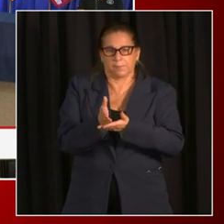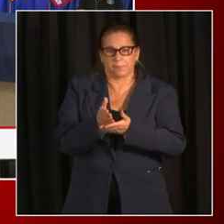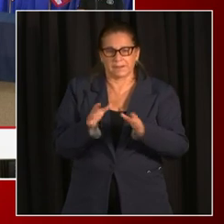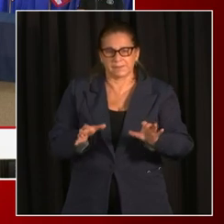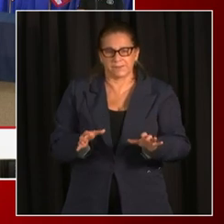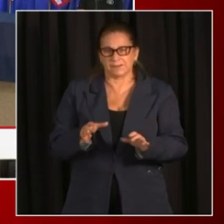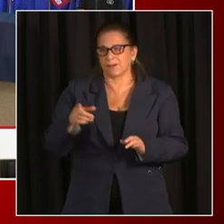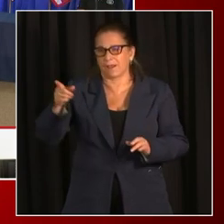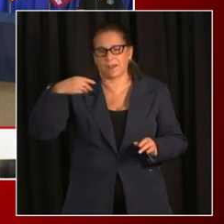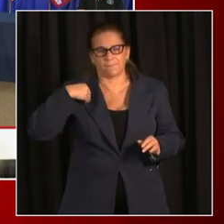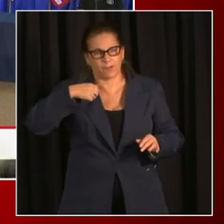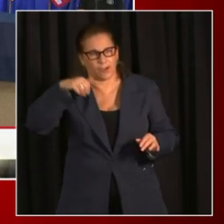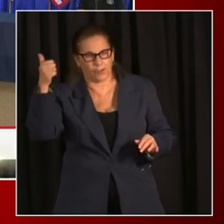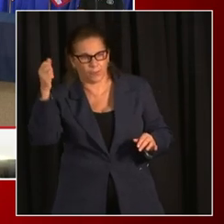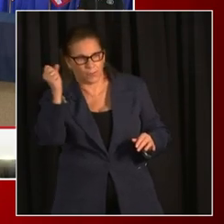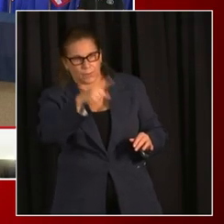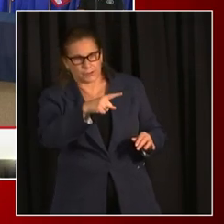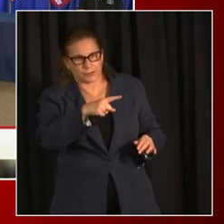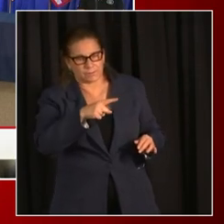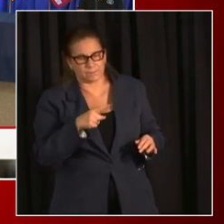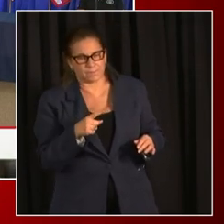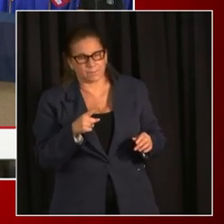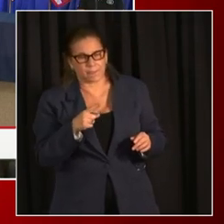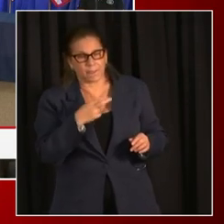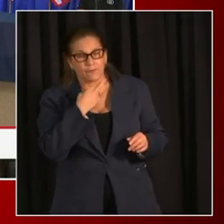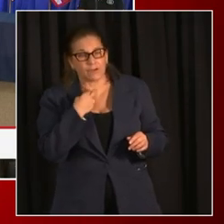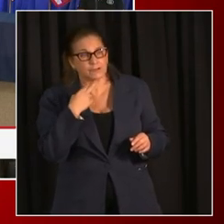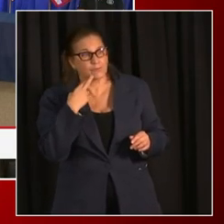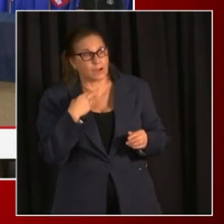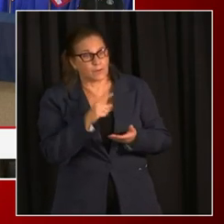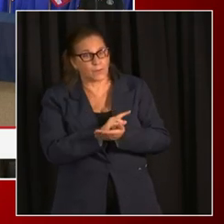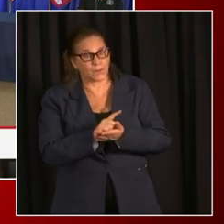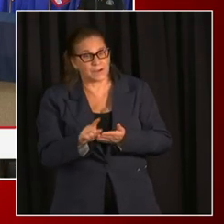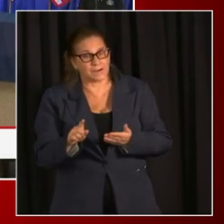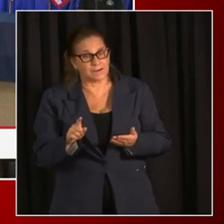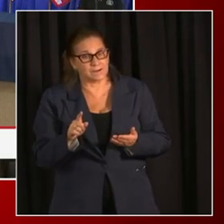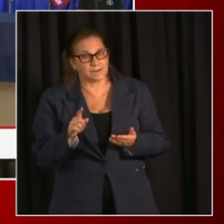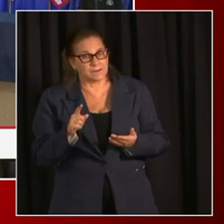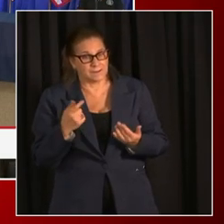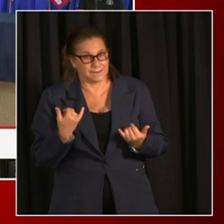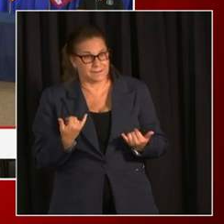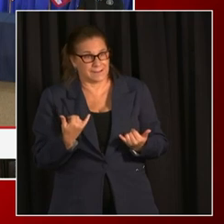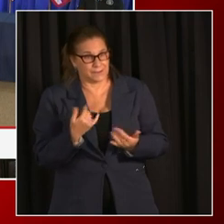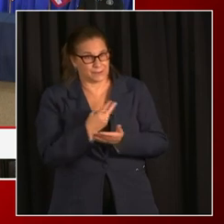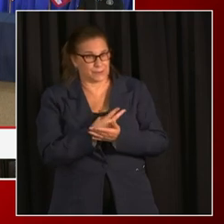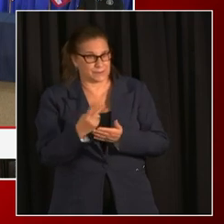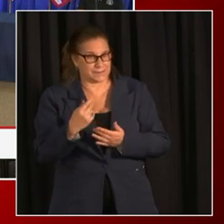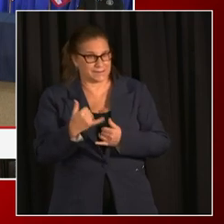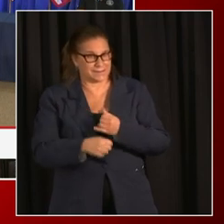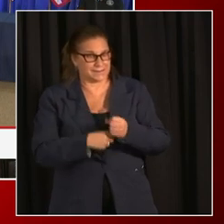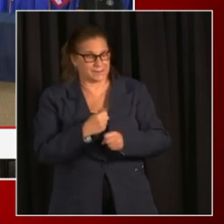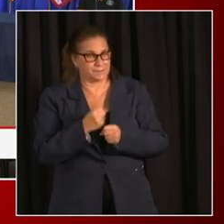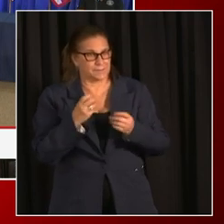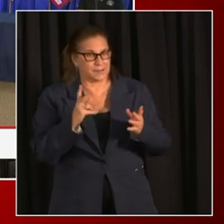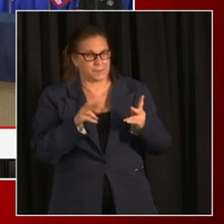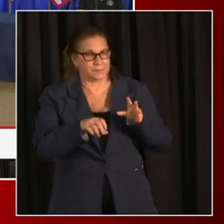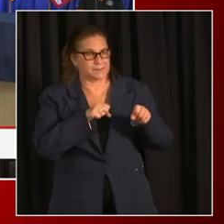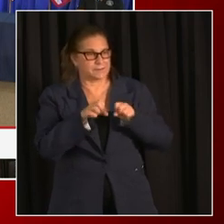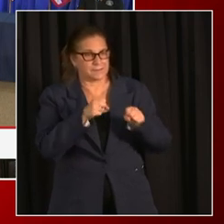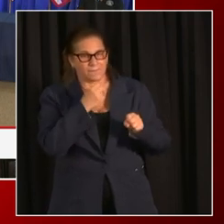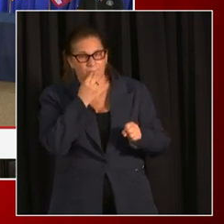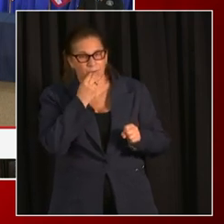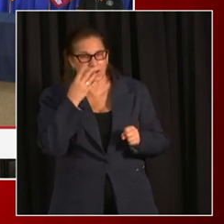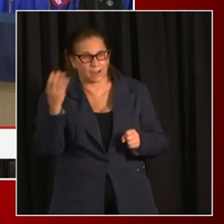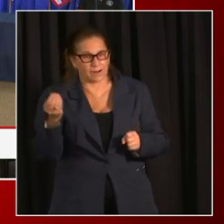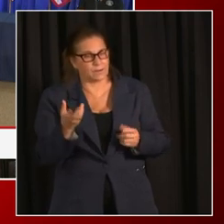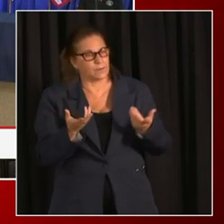questions on this related subject. Today is the beginning of Restaurant Week. It's 2 weeks this year because it's a lot of takeout. What is your specific